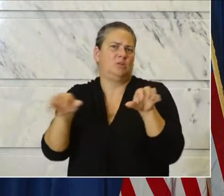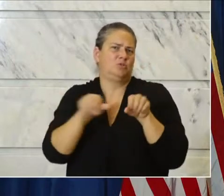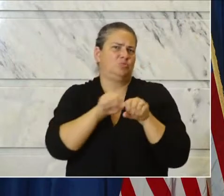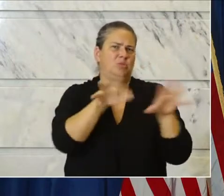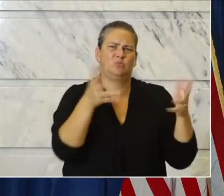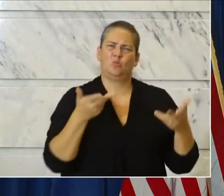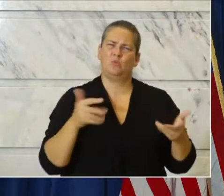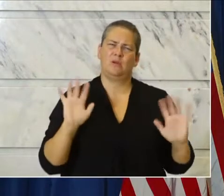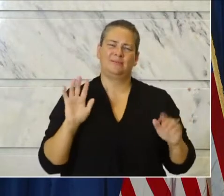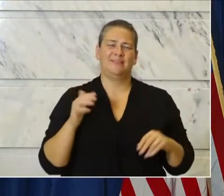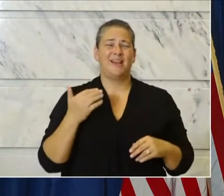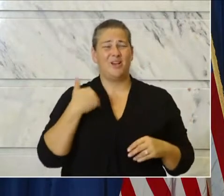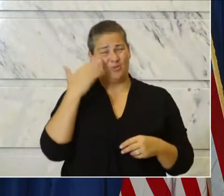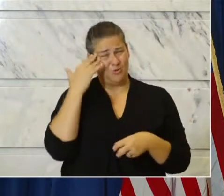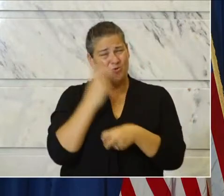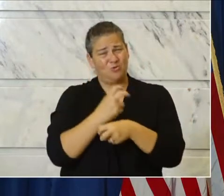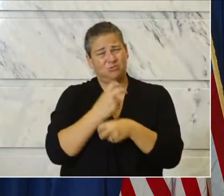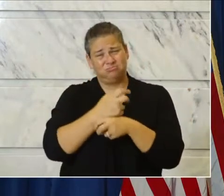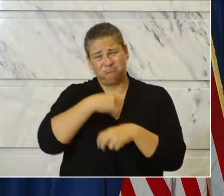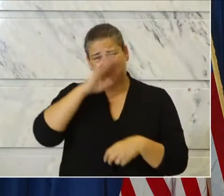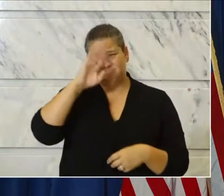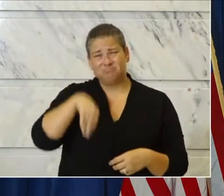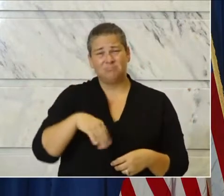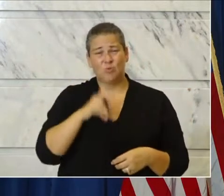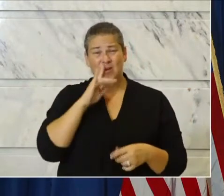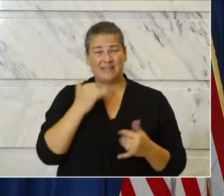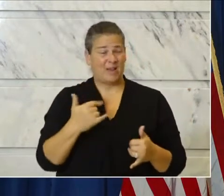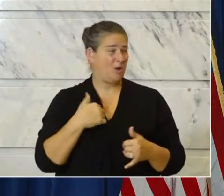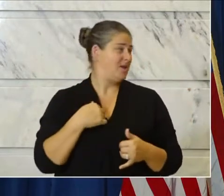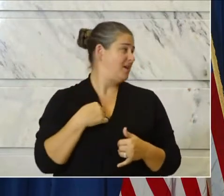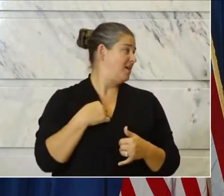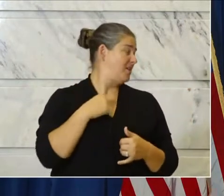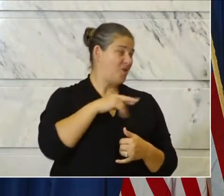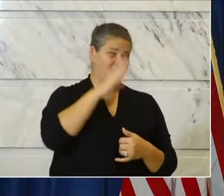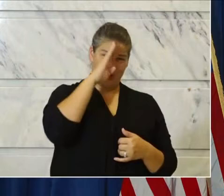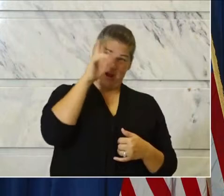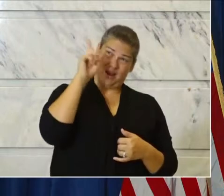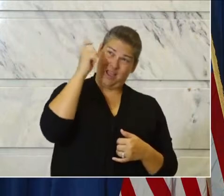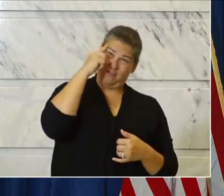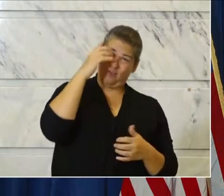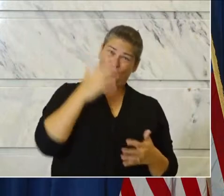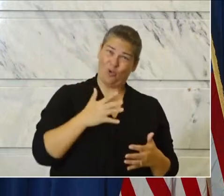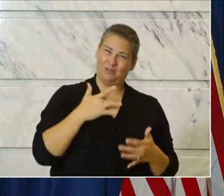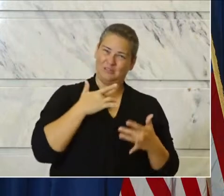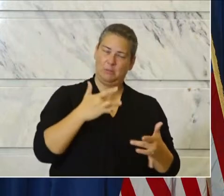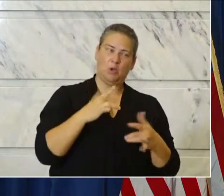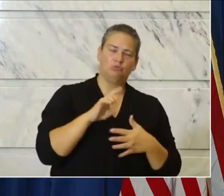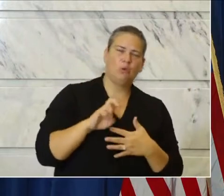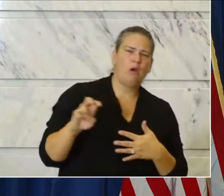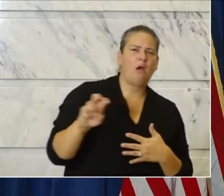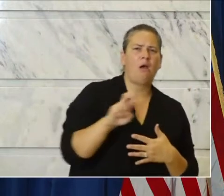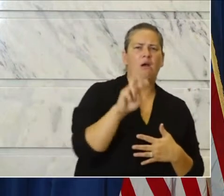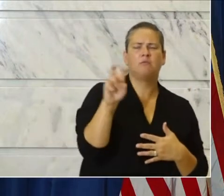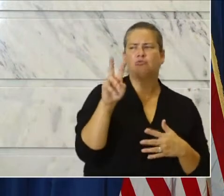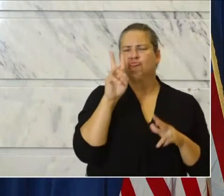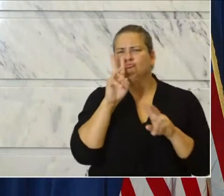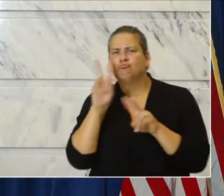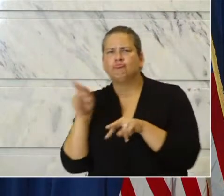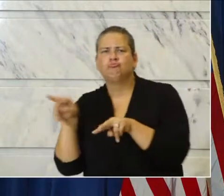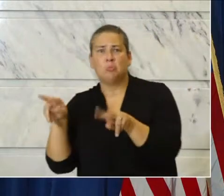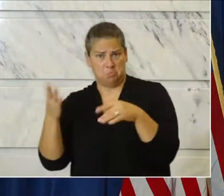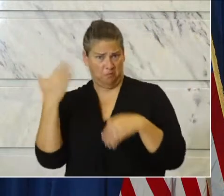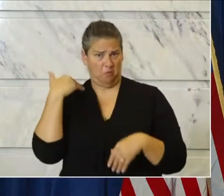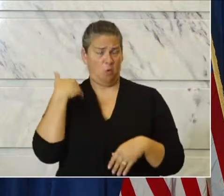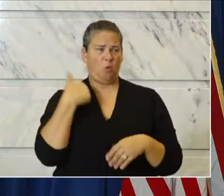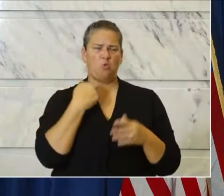a lot. I look back, and as governor, one of the things that you do is you travel. You have all the different means to travel. Before this, we were traveling at